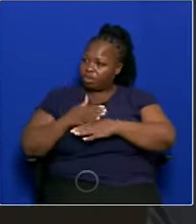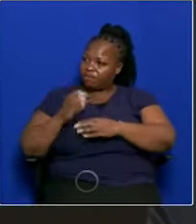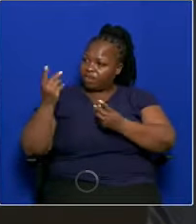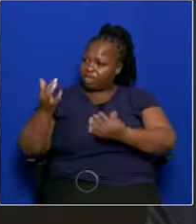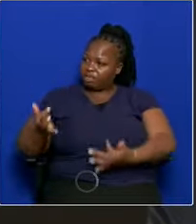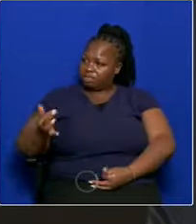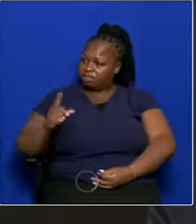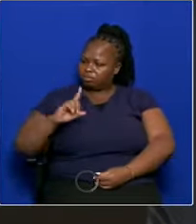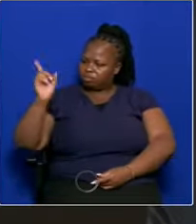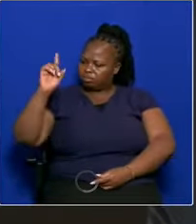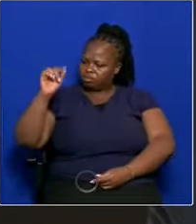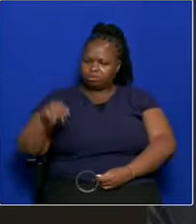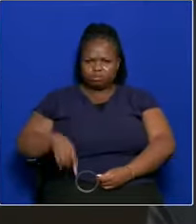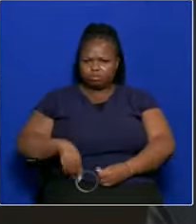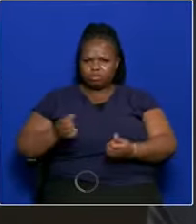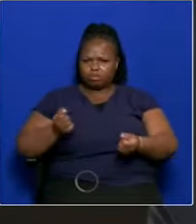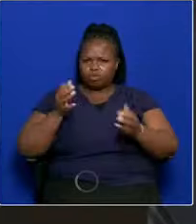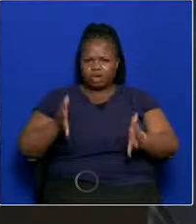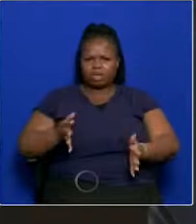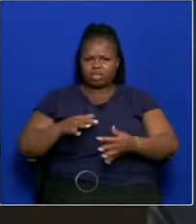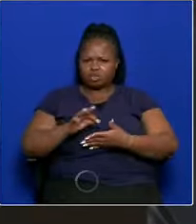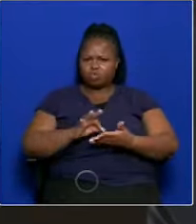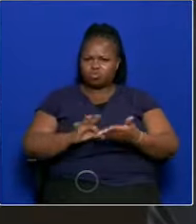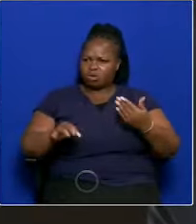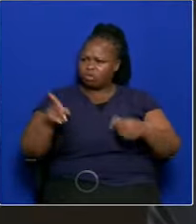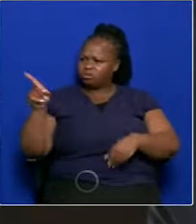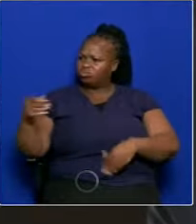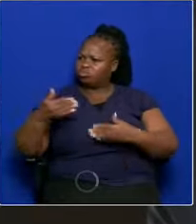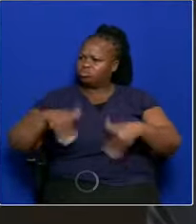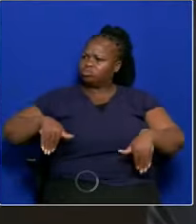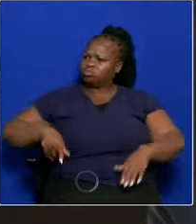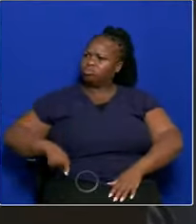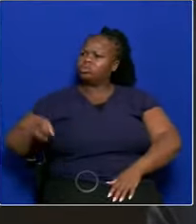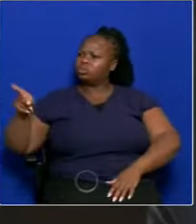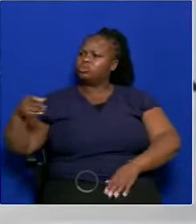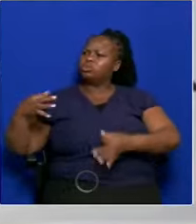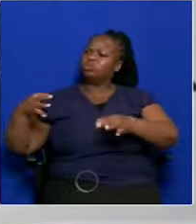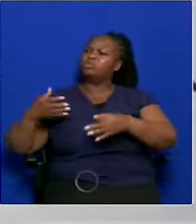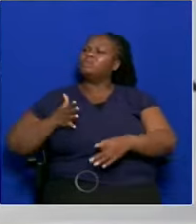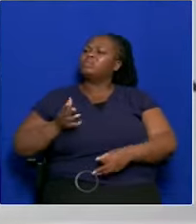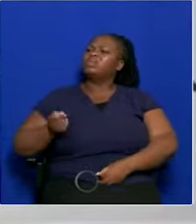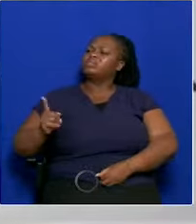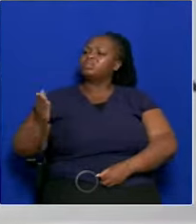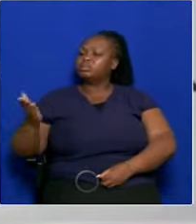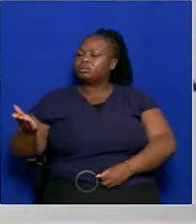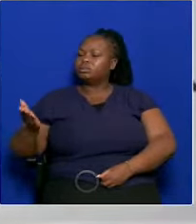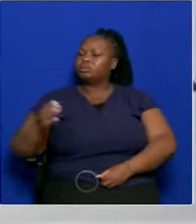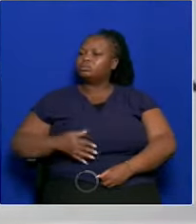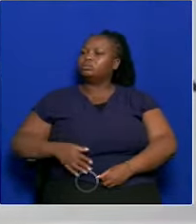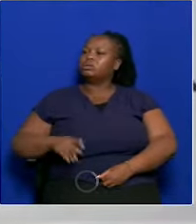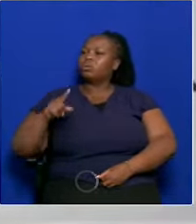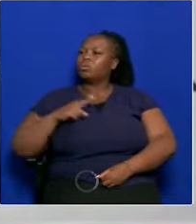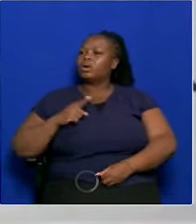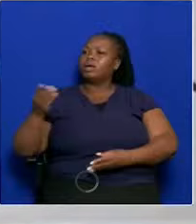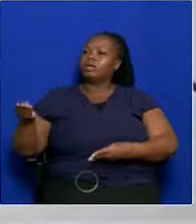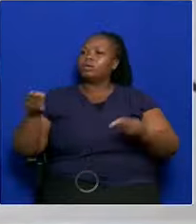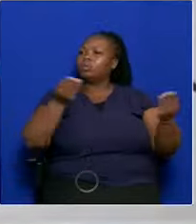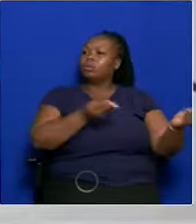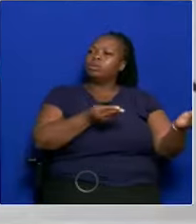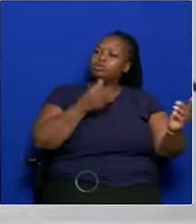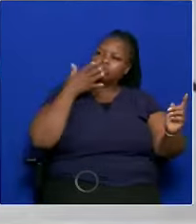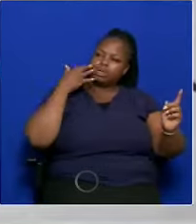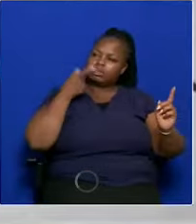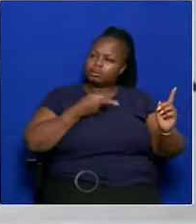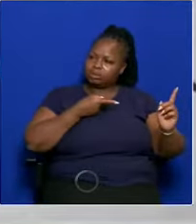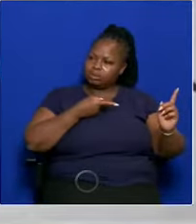service provider contracts. What are you doing with these documents? And why are you sharing them? Yeah, no,